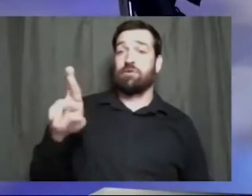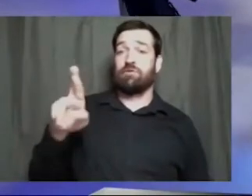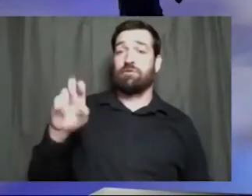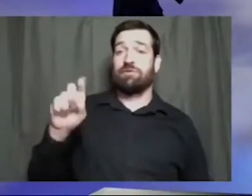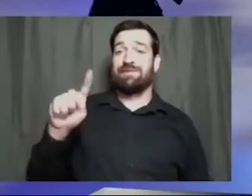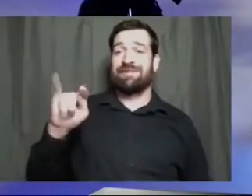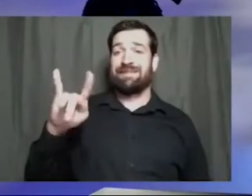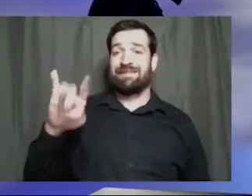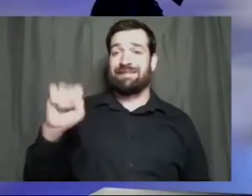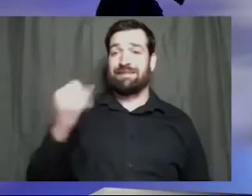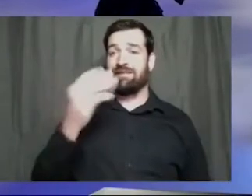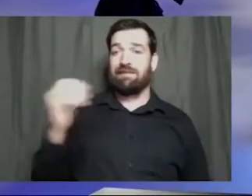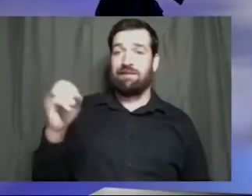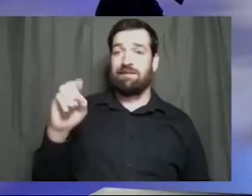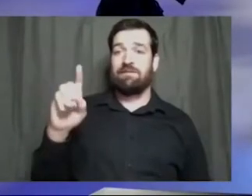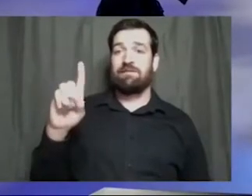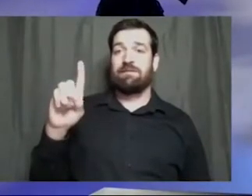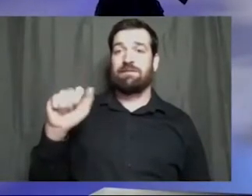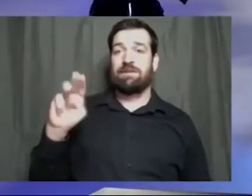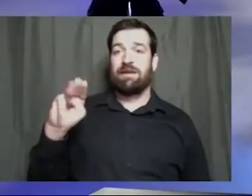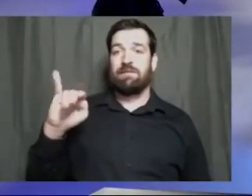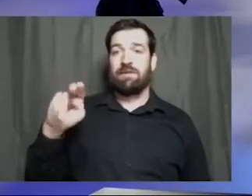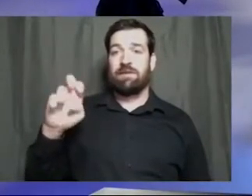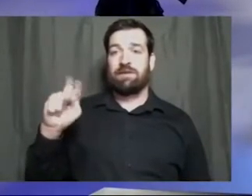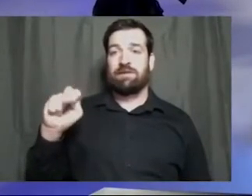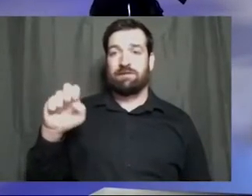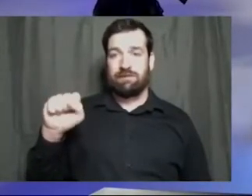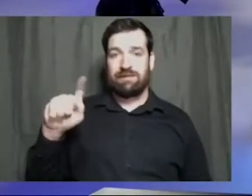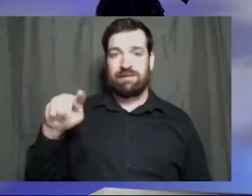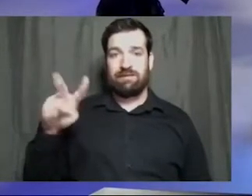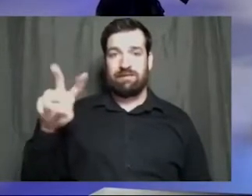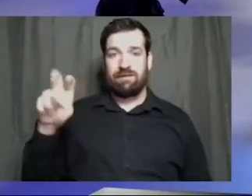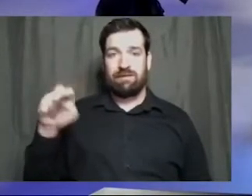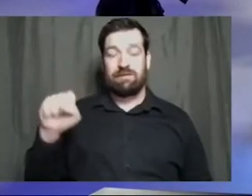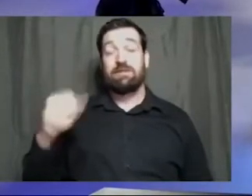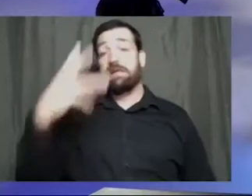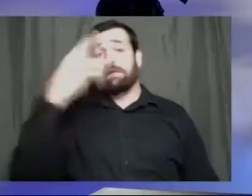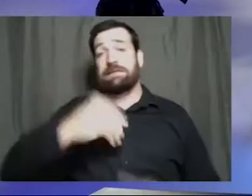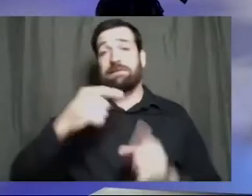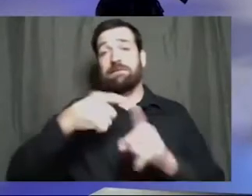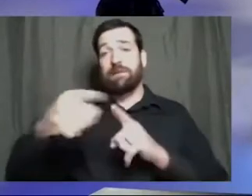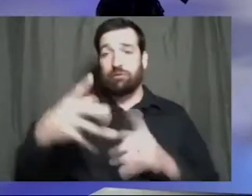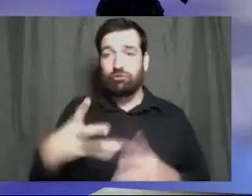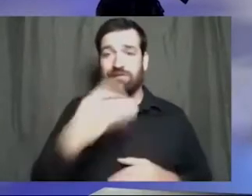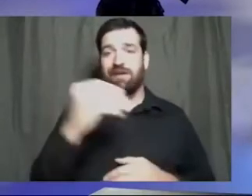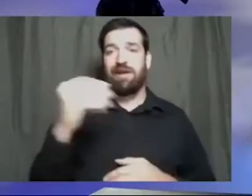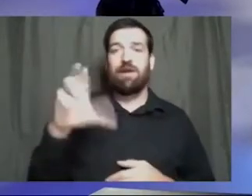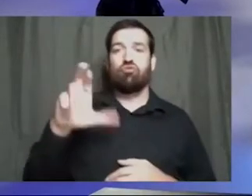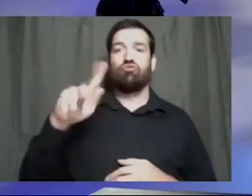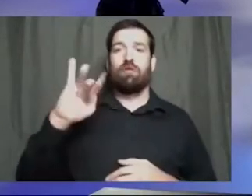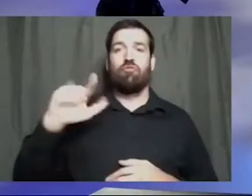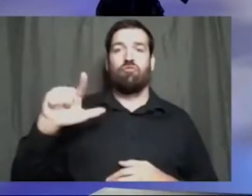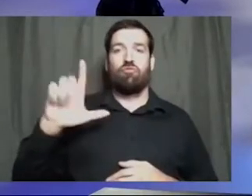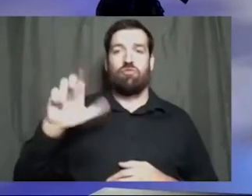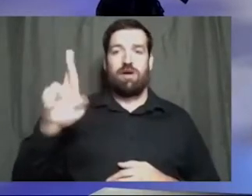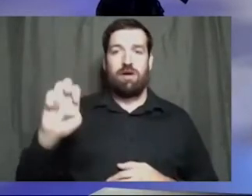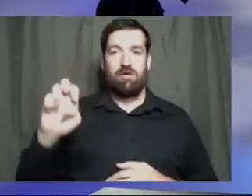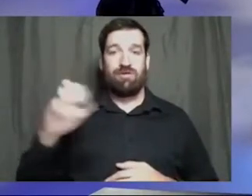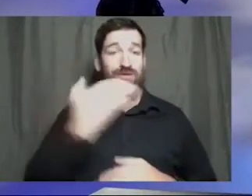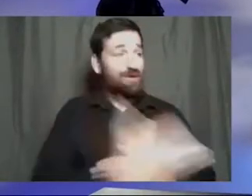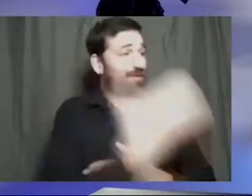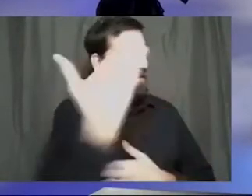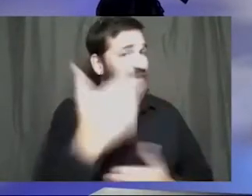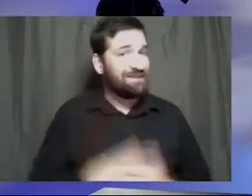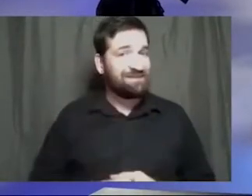also a pulmonary specialist and a critical care and sleep specialist as well. So good morning to both of you. Good weekends. Yeah, great morning. Good, yeah. Too